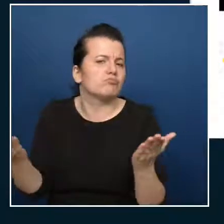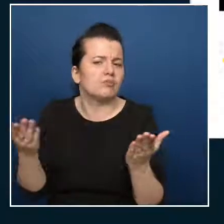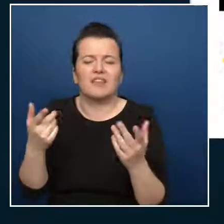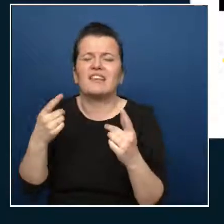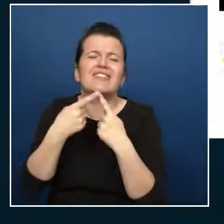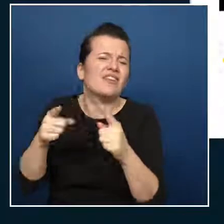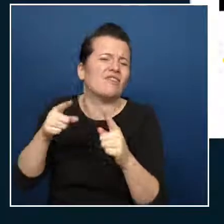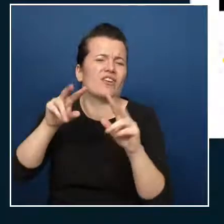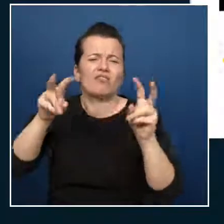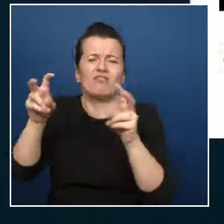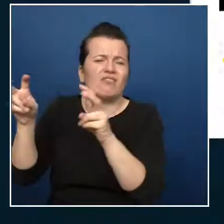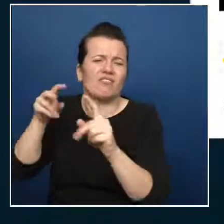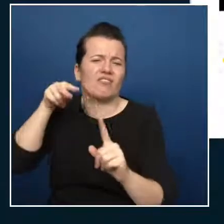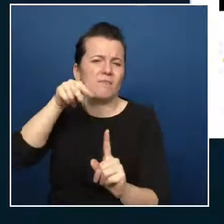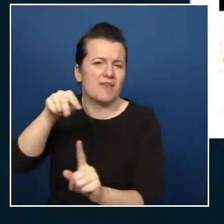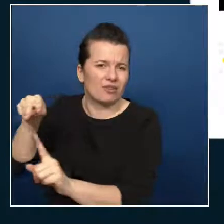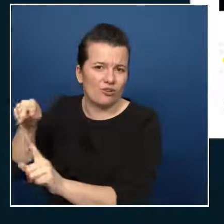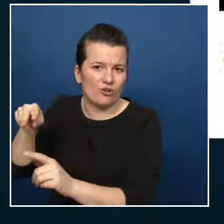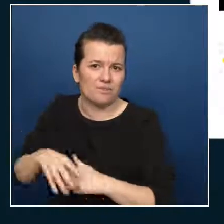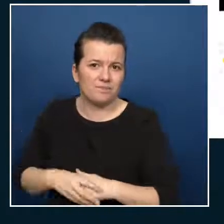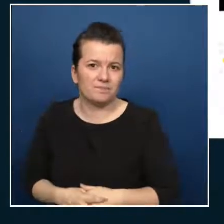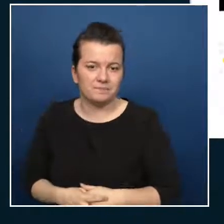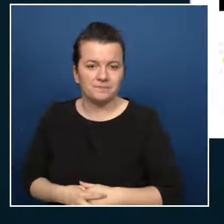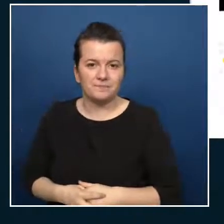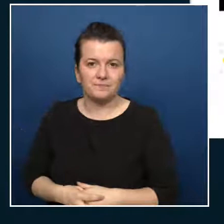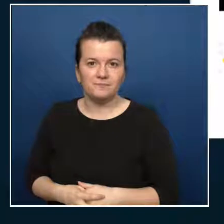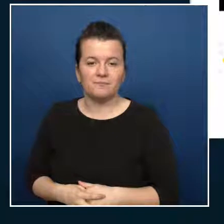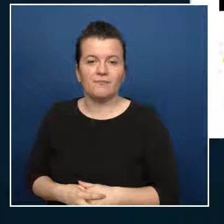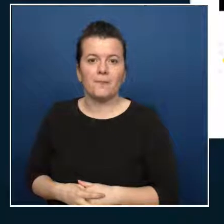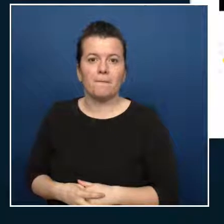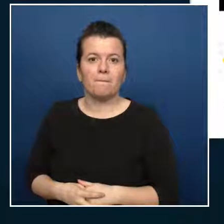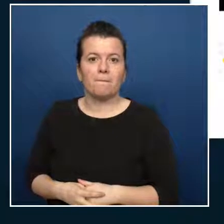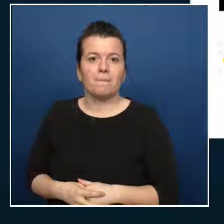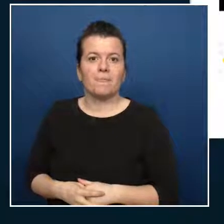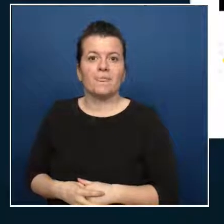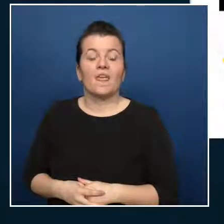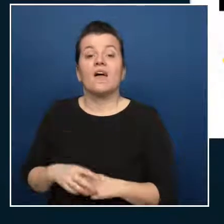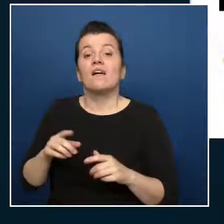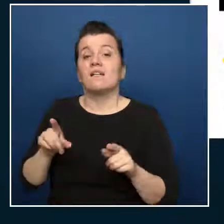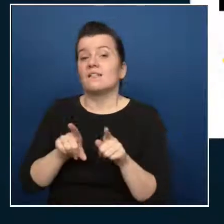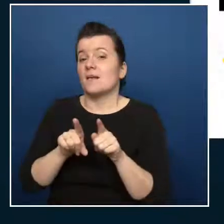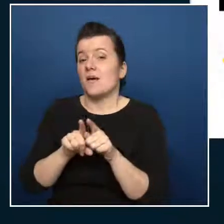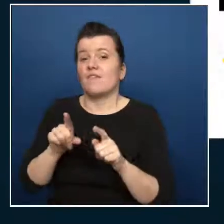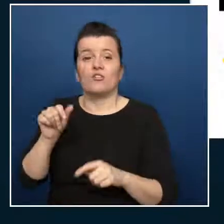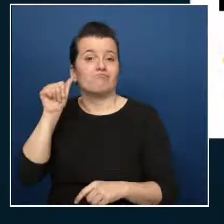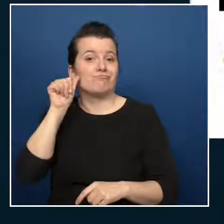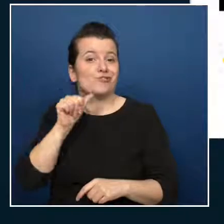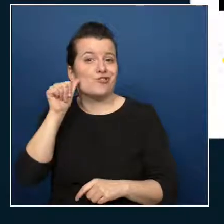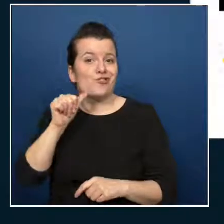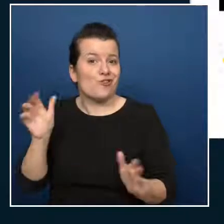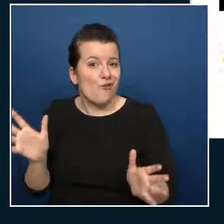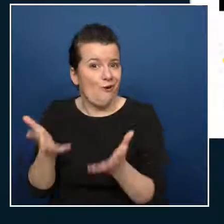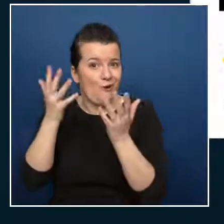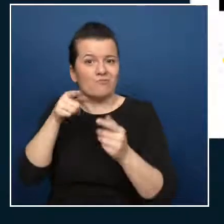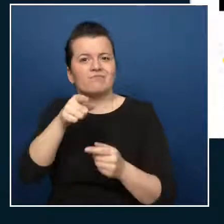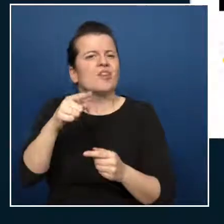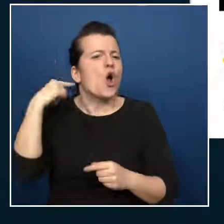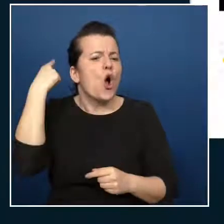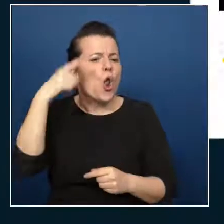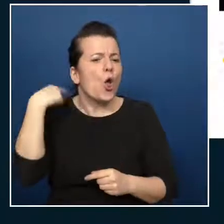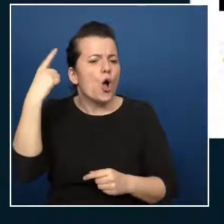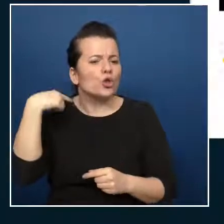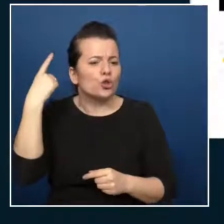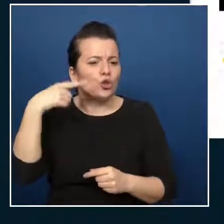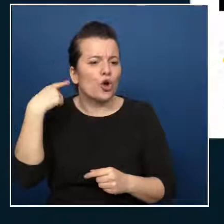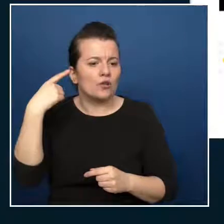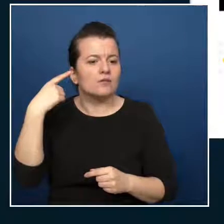And I'm involved in, I'm part of our Girl Code, which is a London-based women in tech community. And